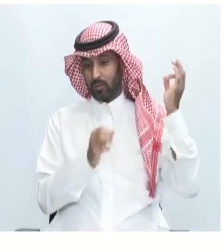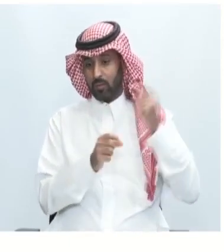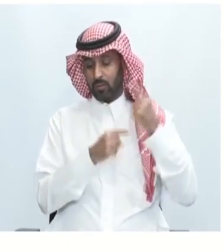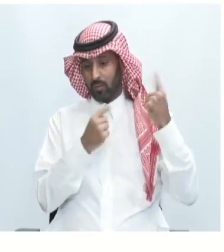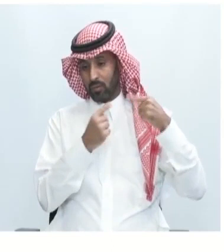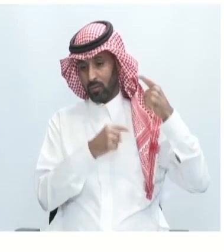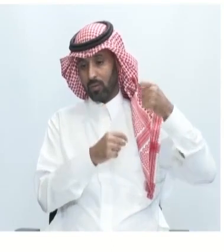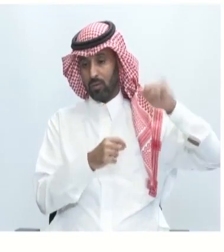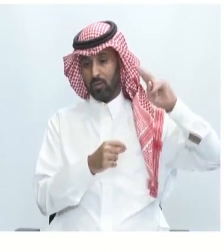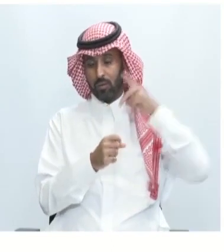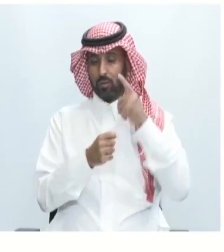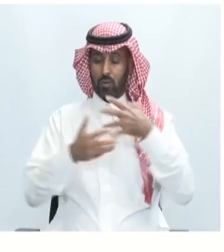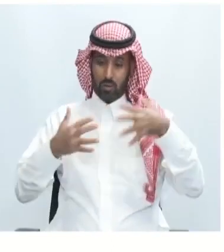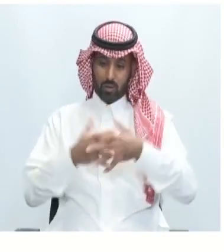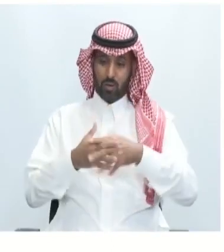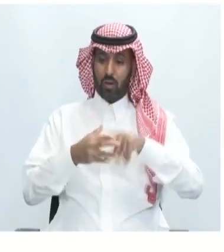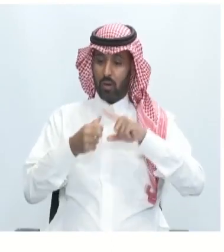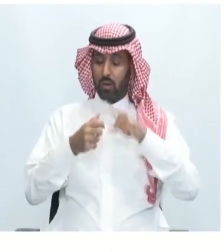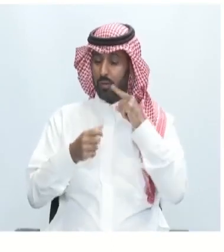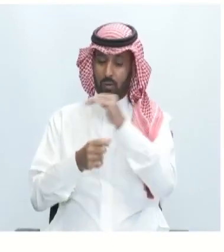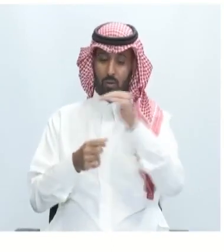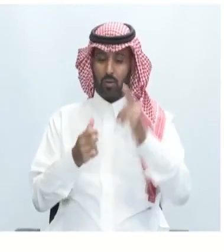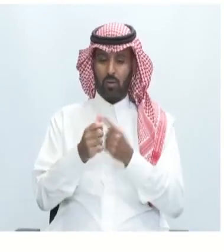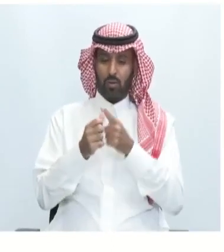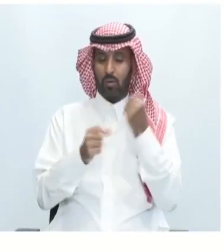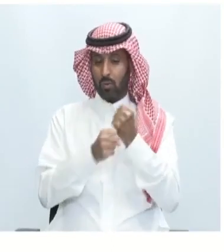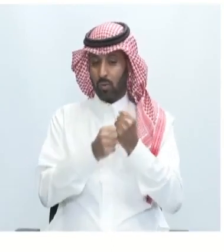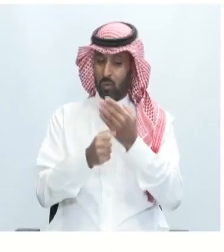progressive correctly. Combine sentences to create